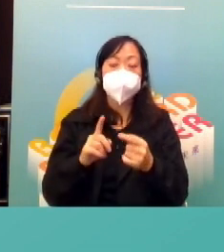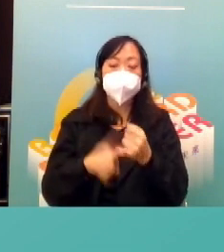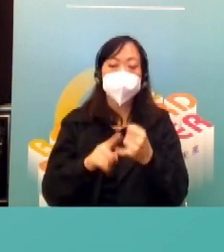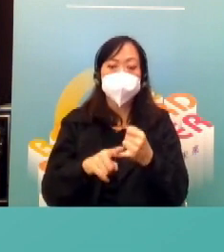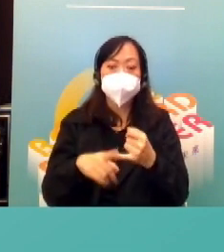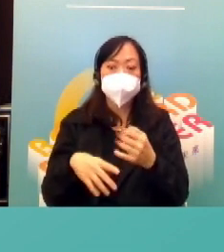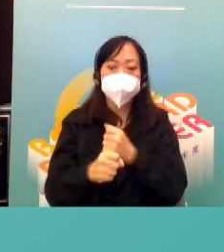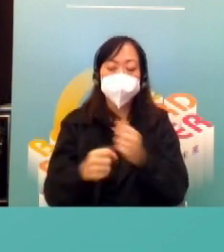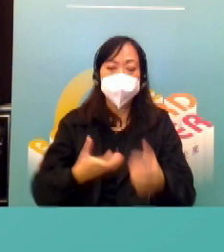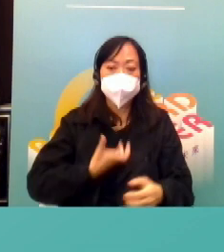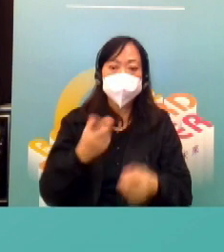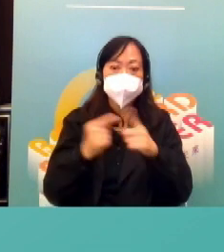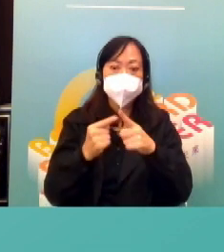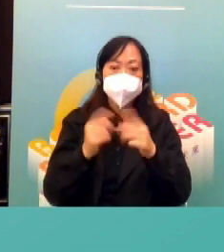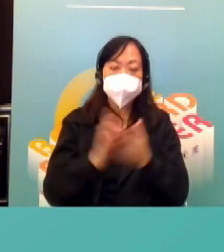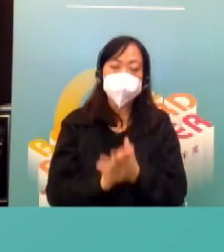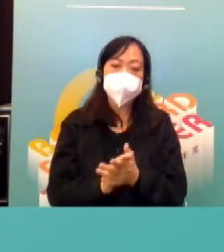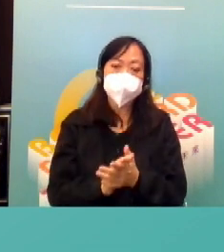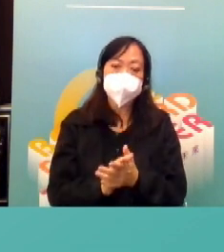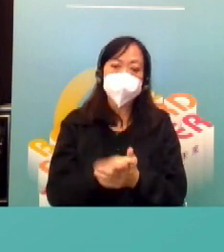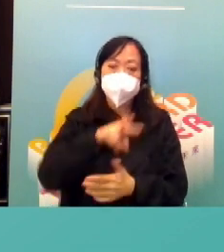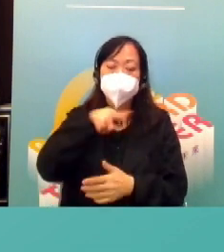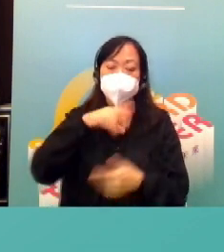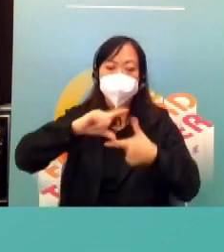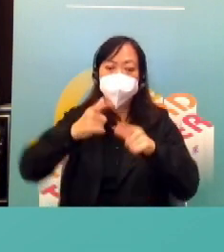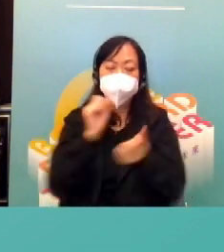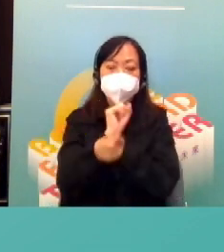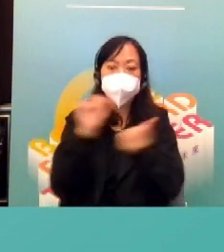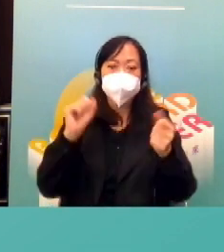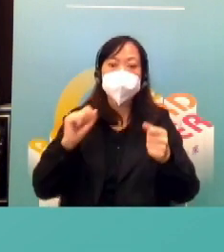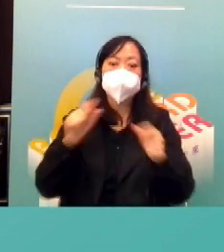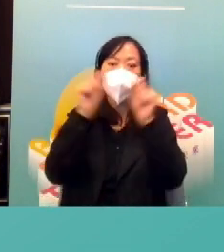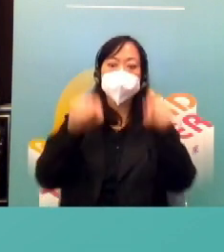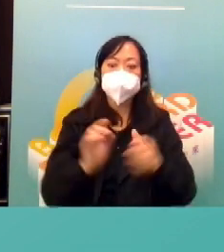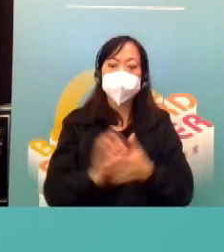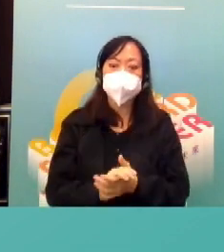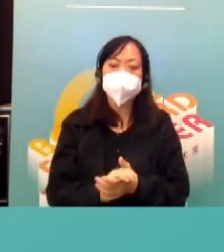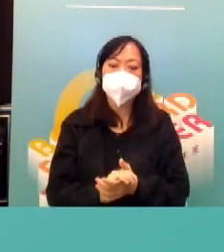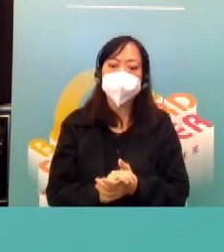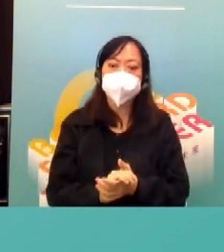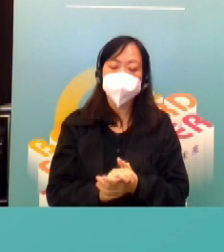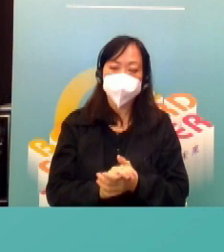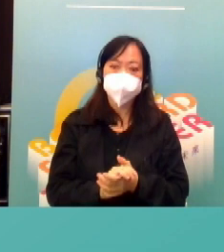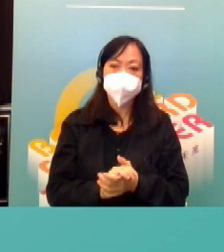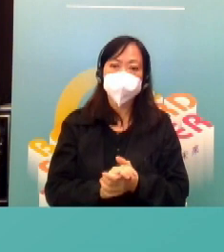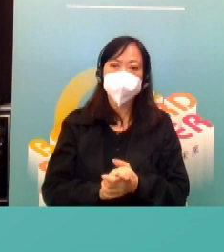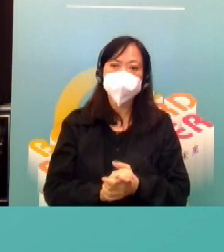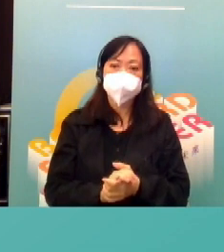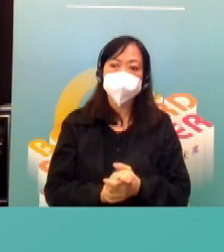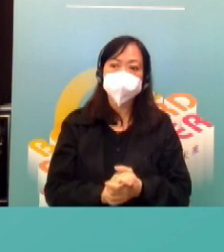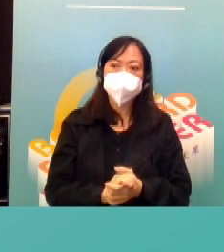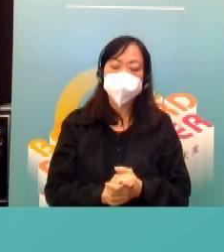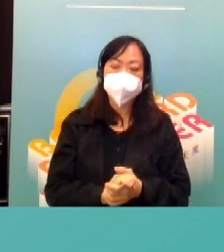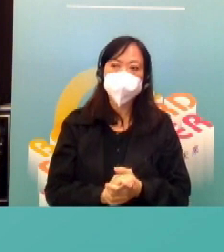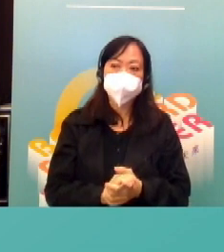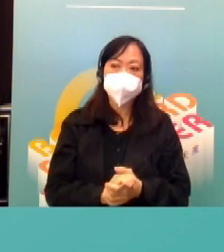problem. And then in doing so, they're effectively setting a very often pretty tight specification about what the solution needs